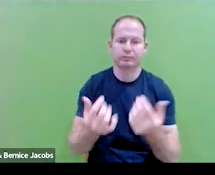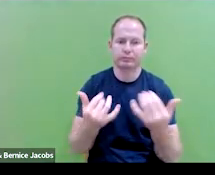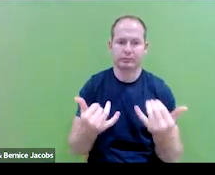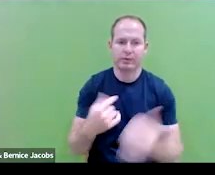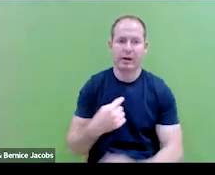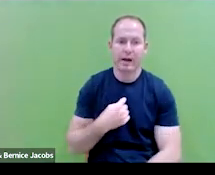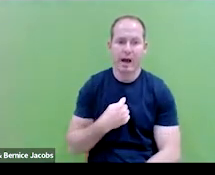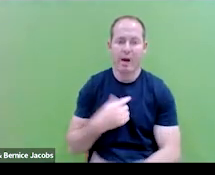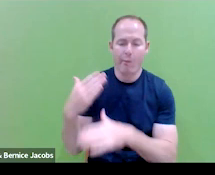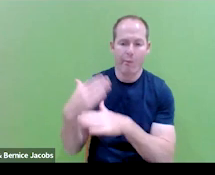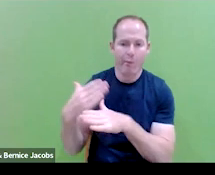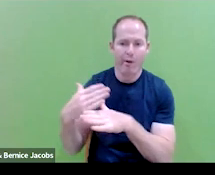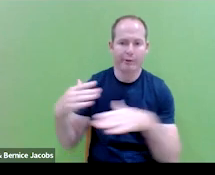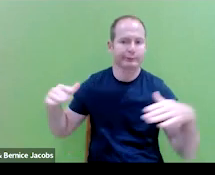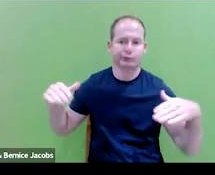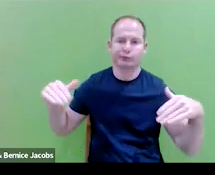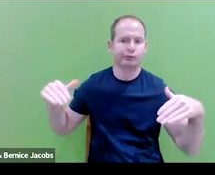practically with this, but I'm always